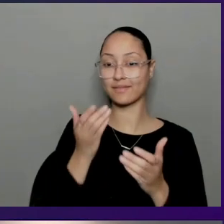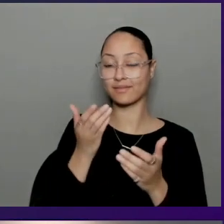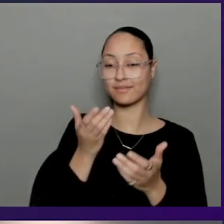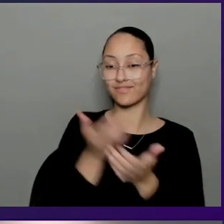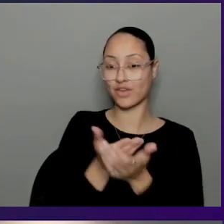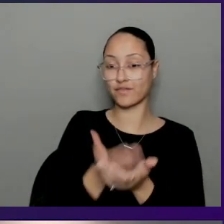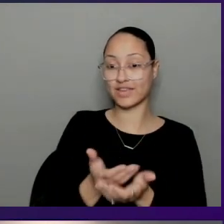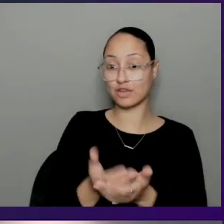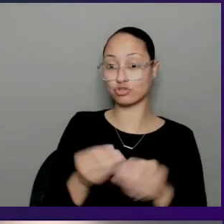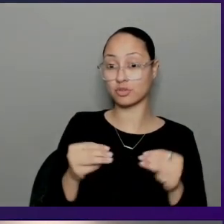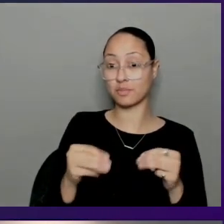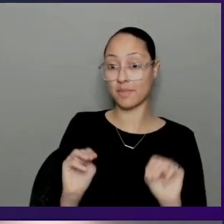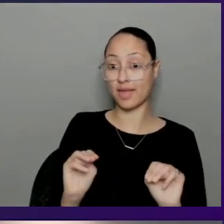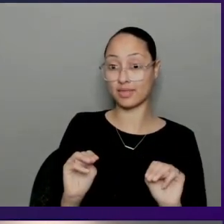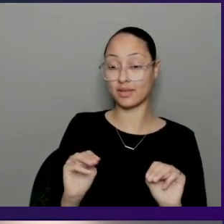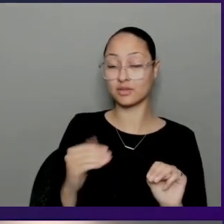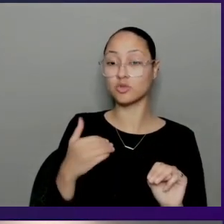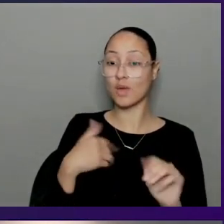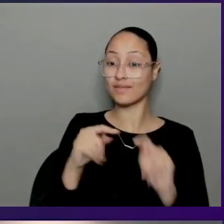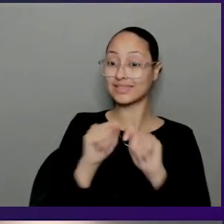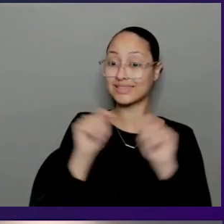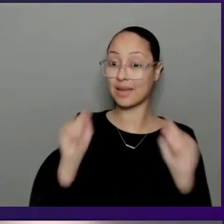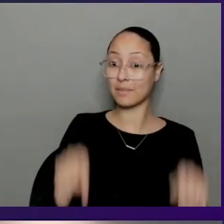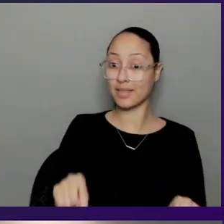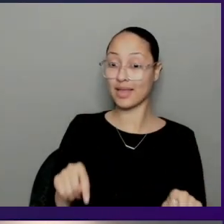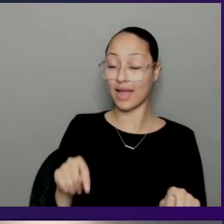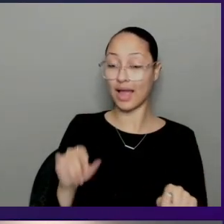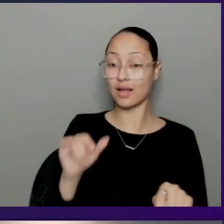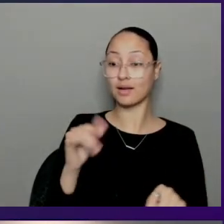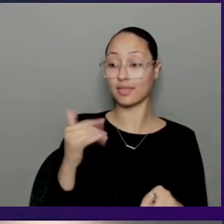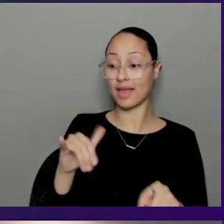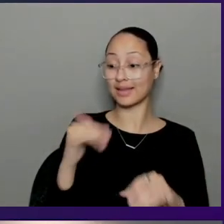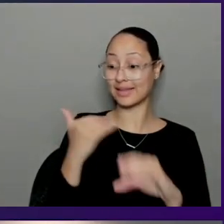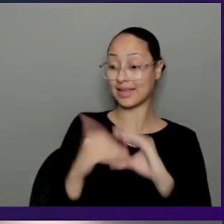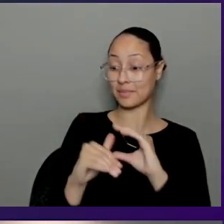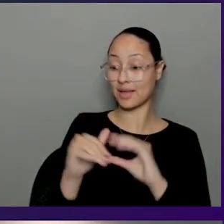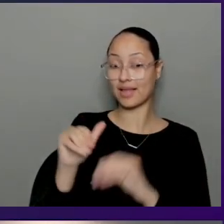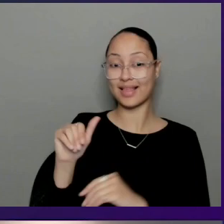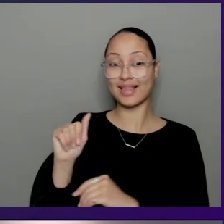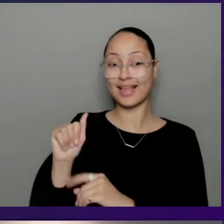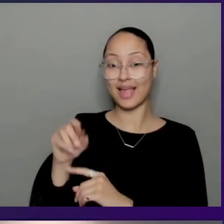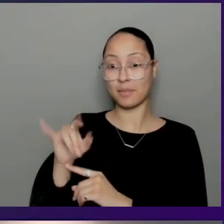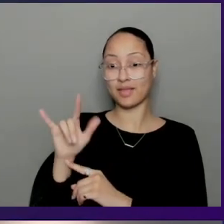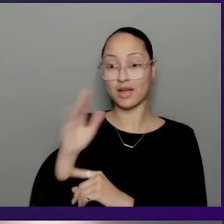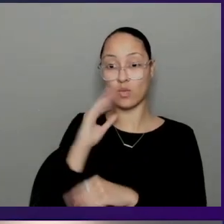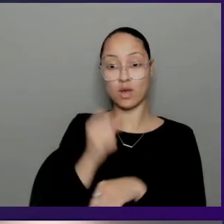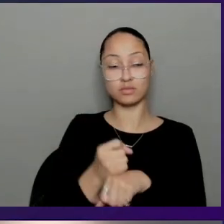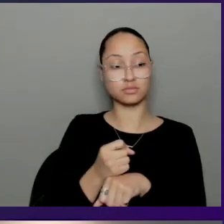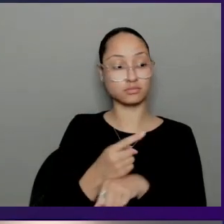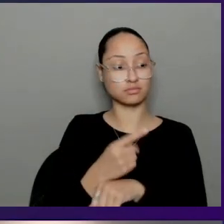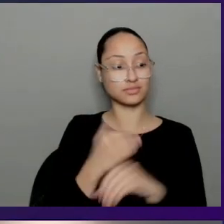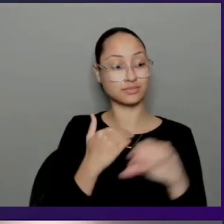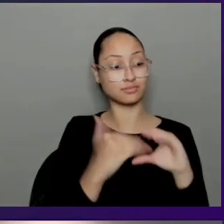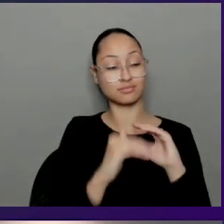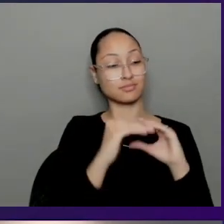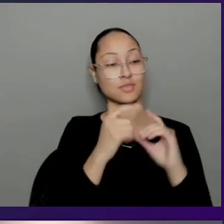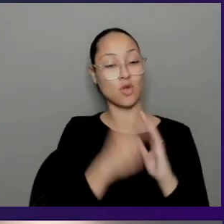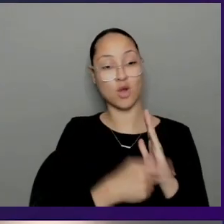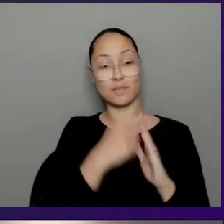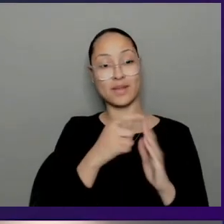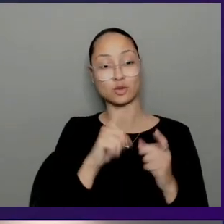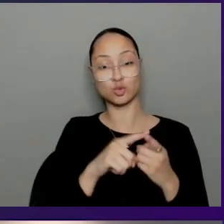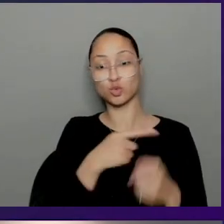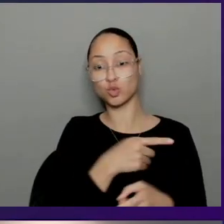a template of an email that Amplify will send automatically to our new accounts to